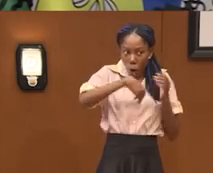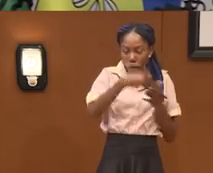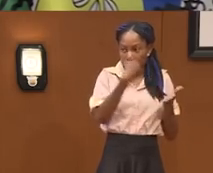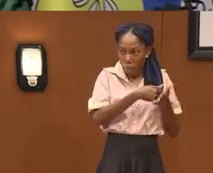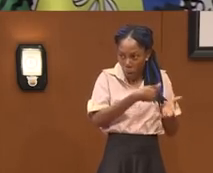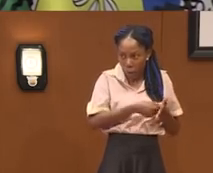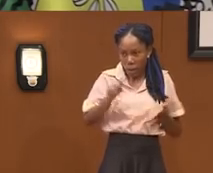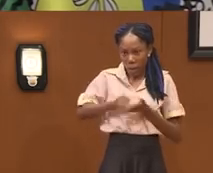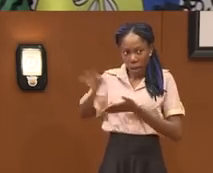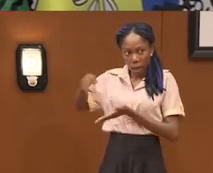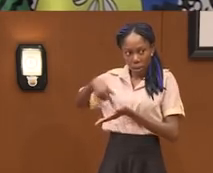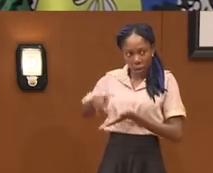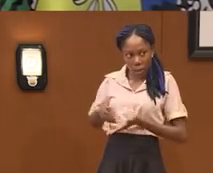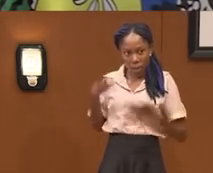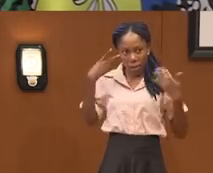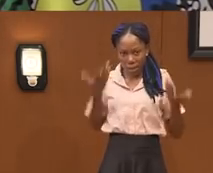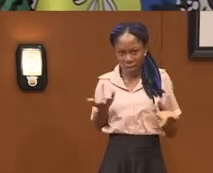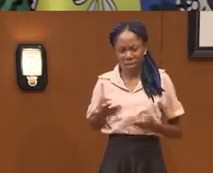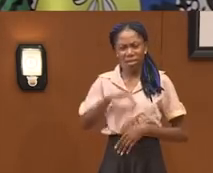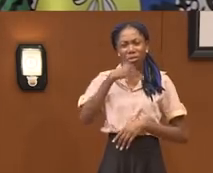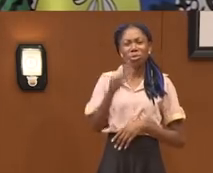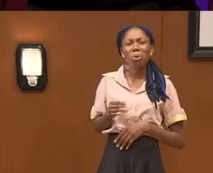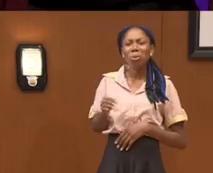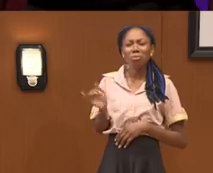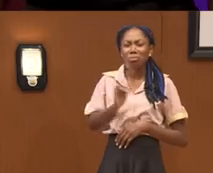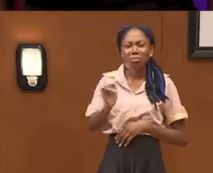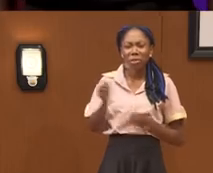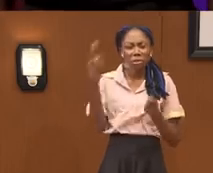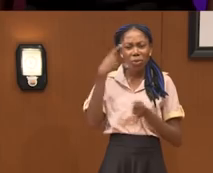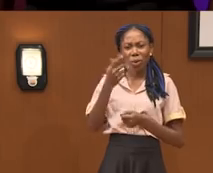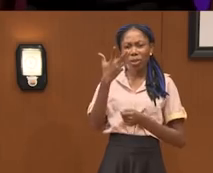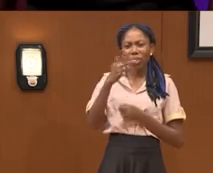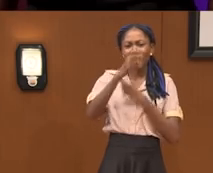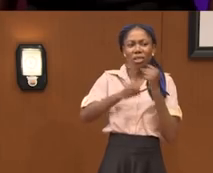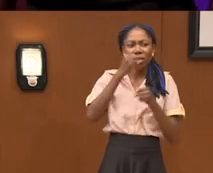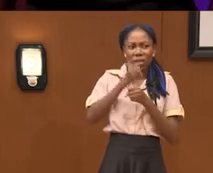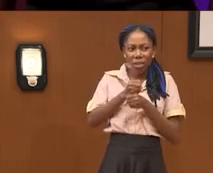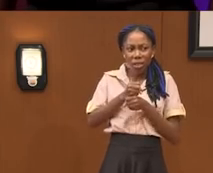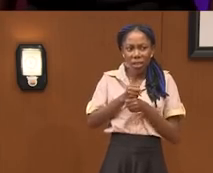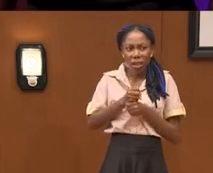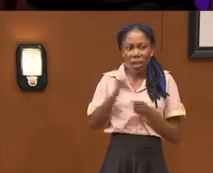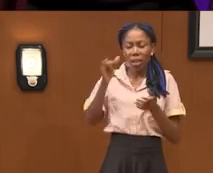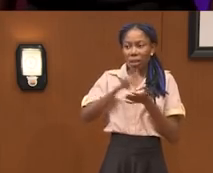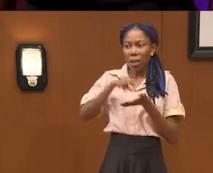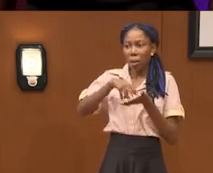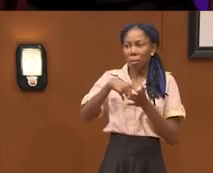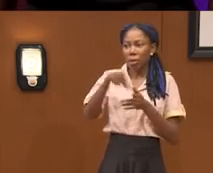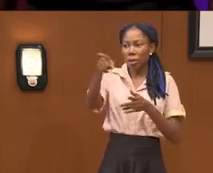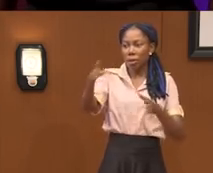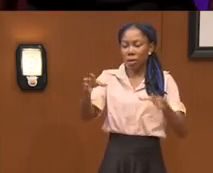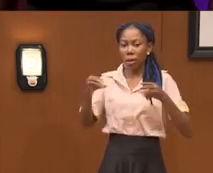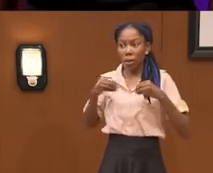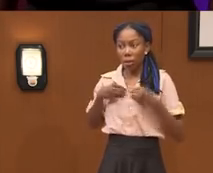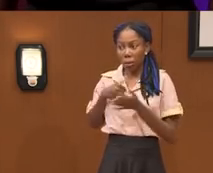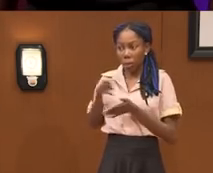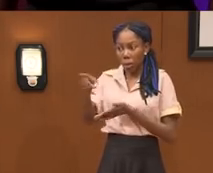and collected this. It's still not up to the... Up to 3 years' rent. So now, do you want us to take it that you actually collected this?